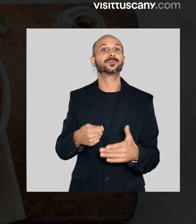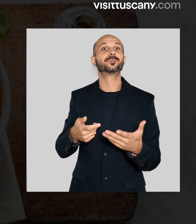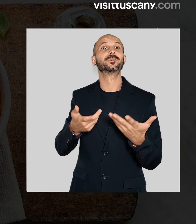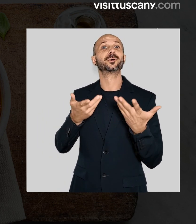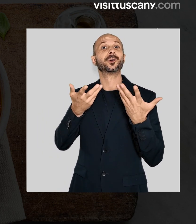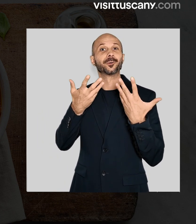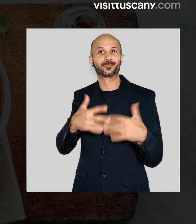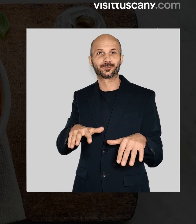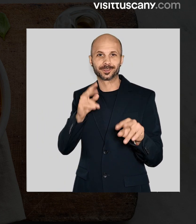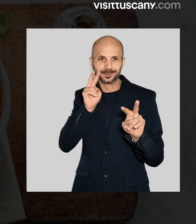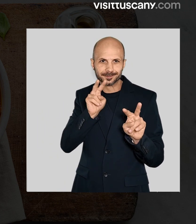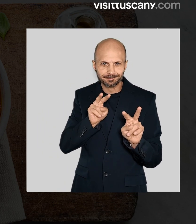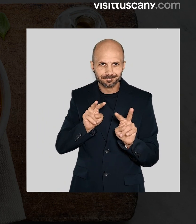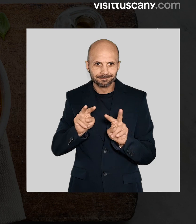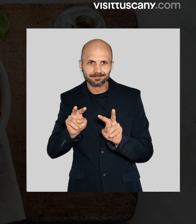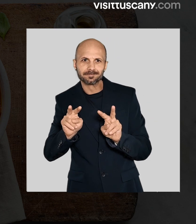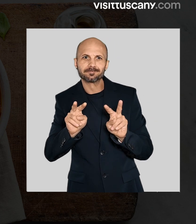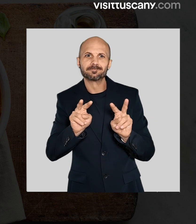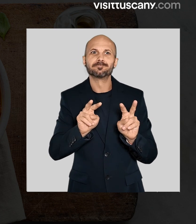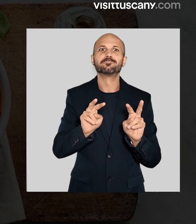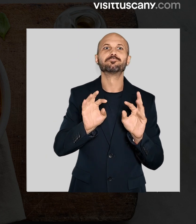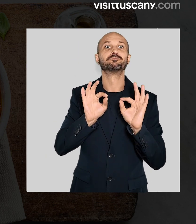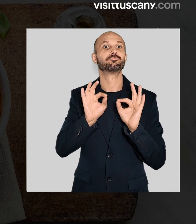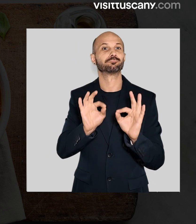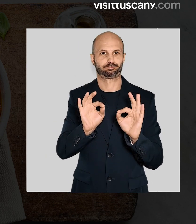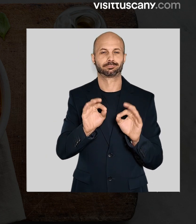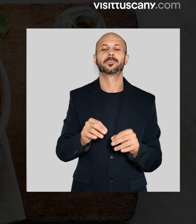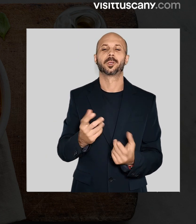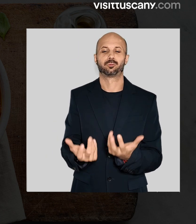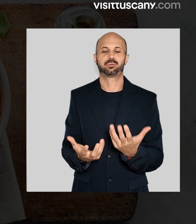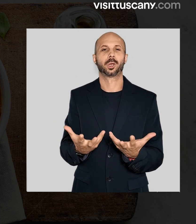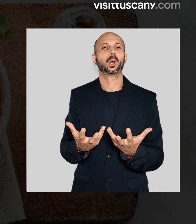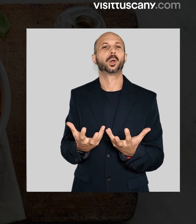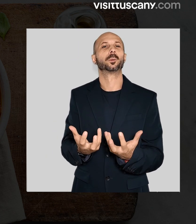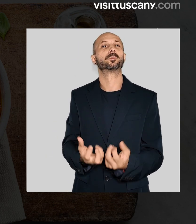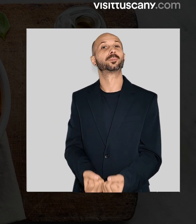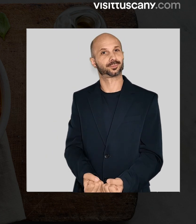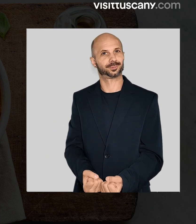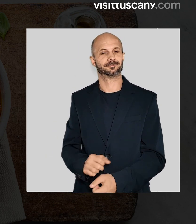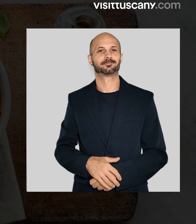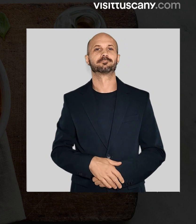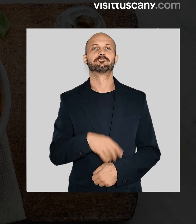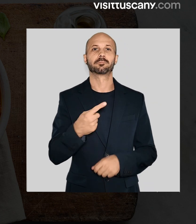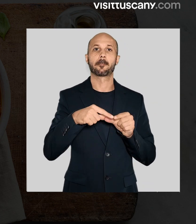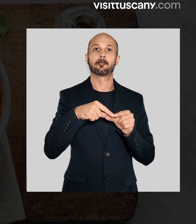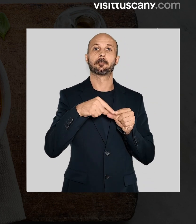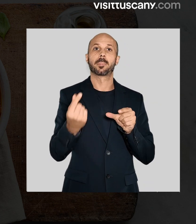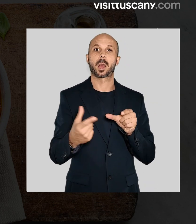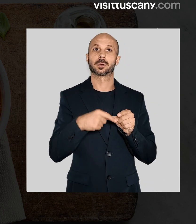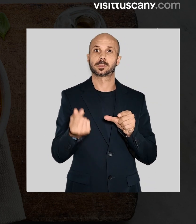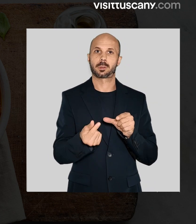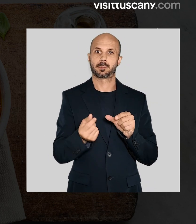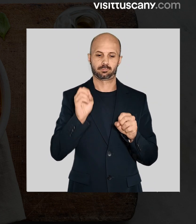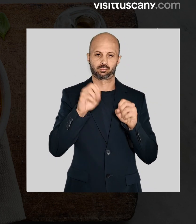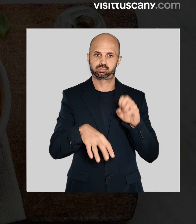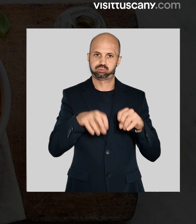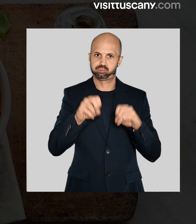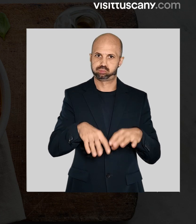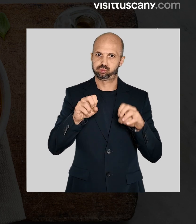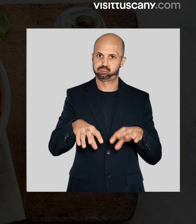Season with salt and cook over a low flame for about 10 minutes, stirring vigorously from time to time.